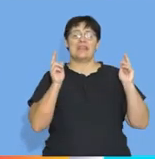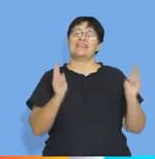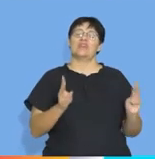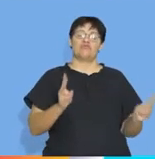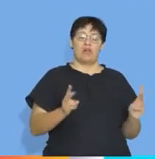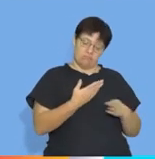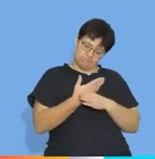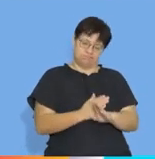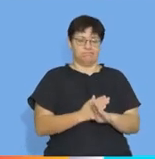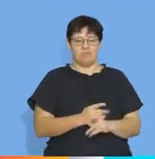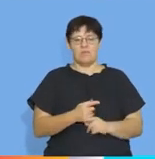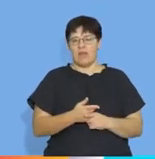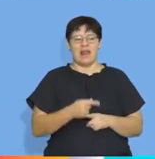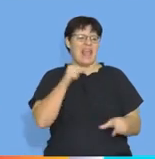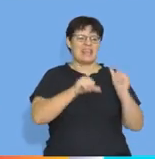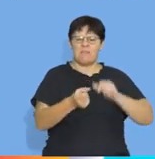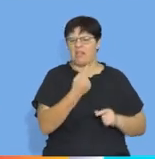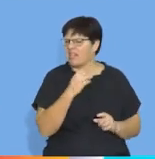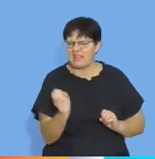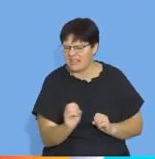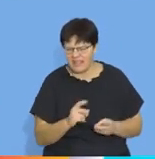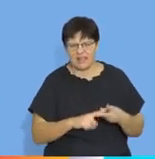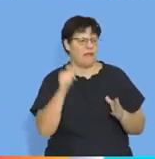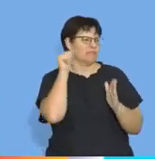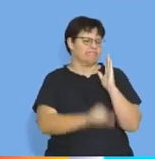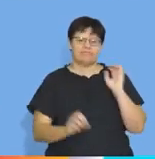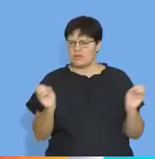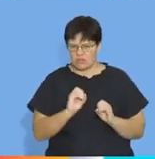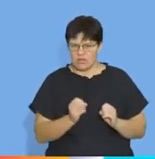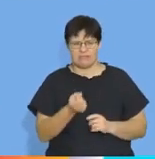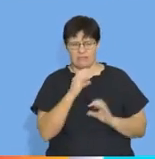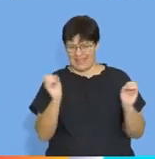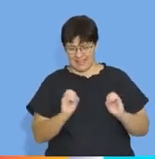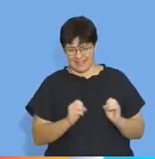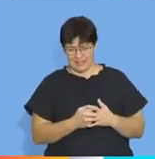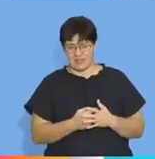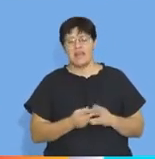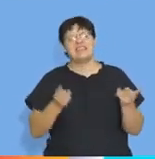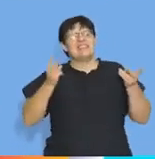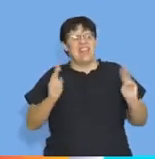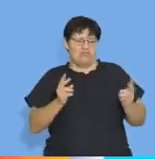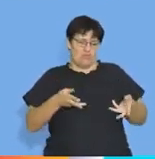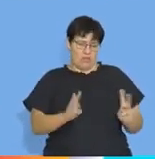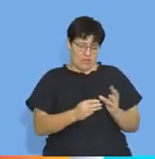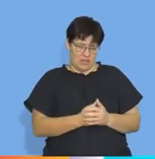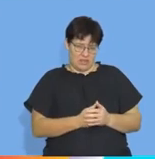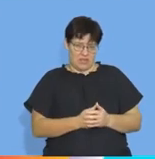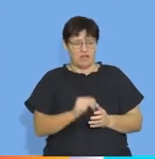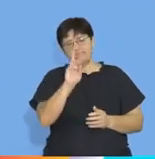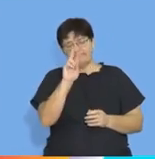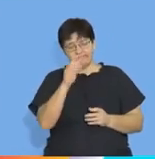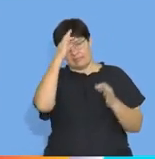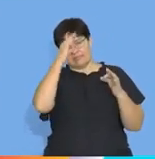not involve the use of chemicals, any surgery, any pills. It is a natural method that a couple